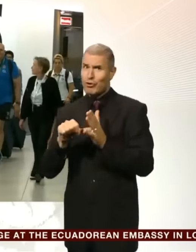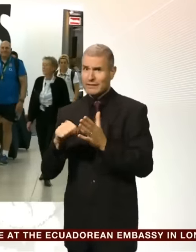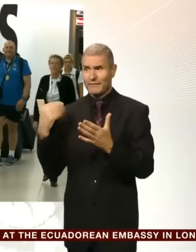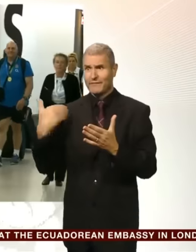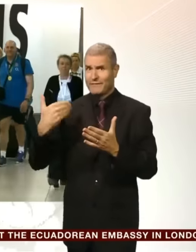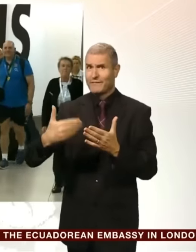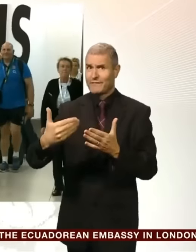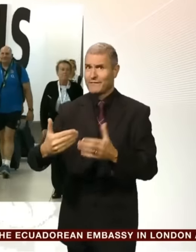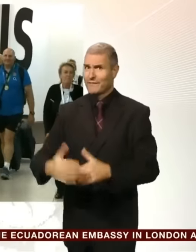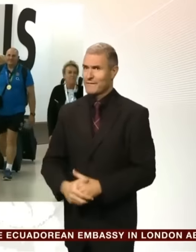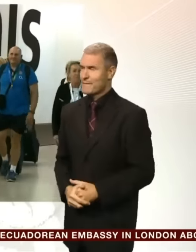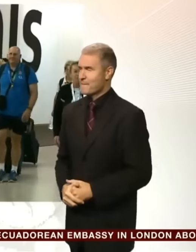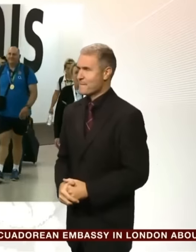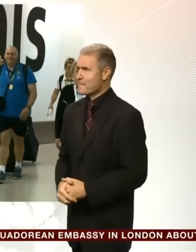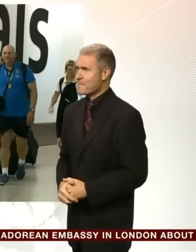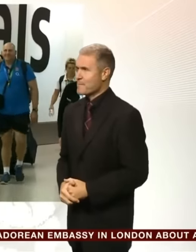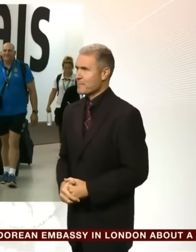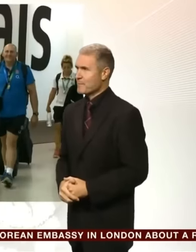season.